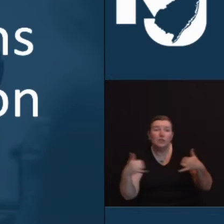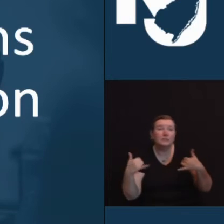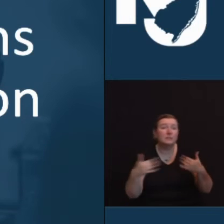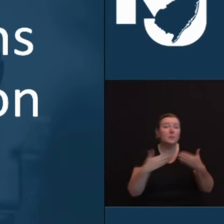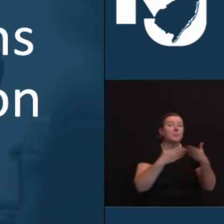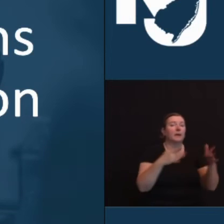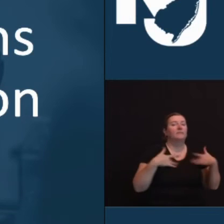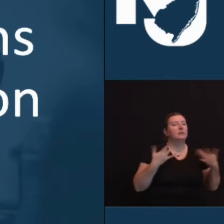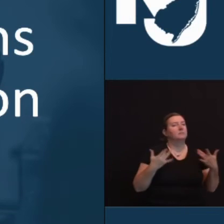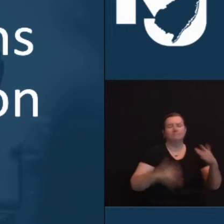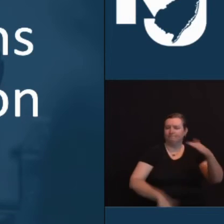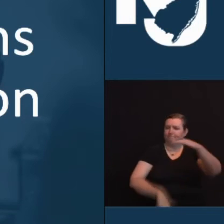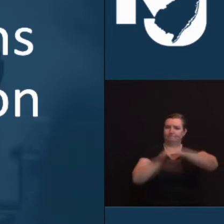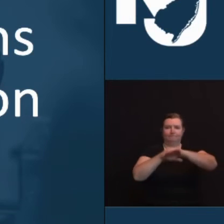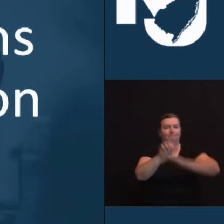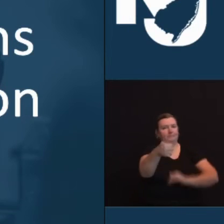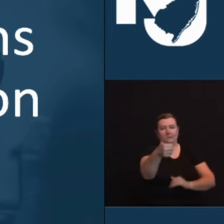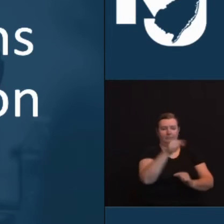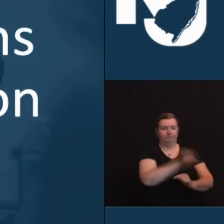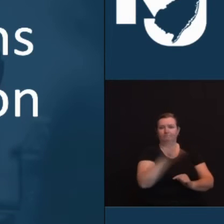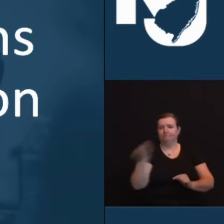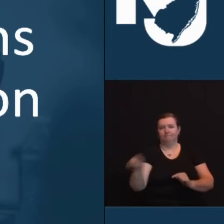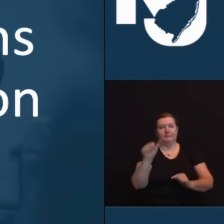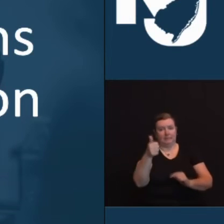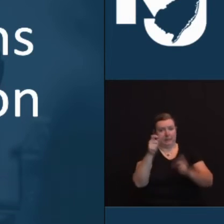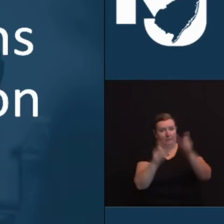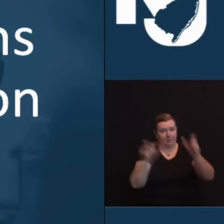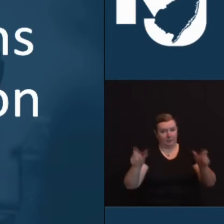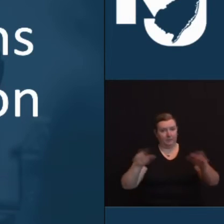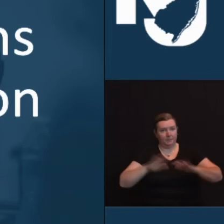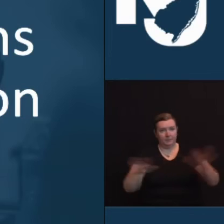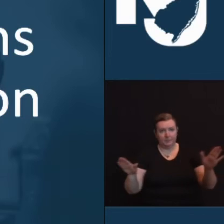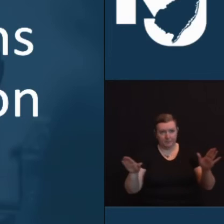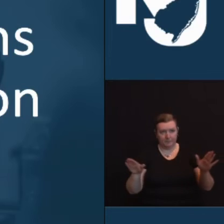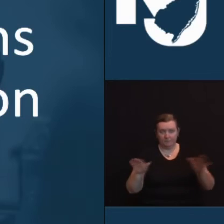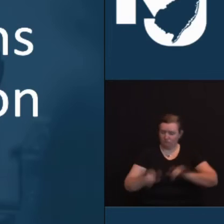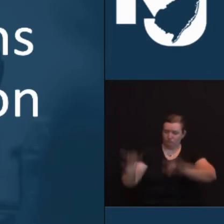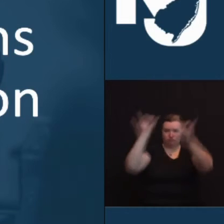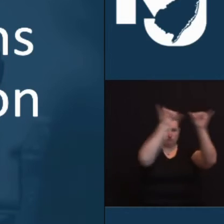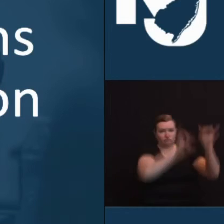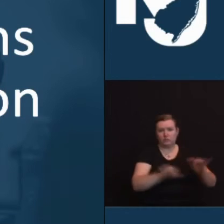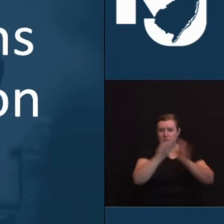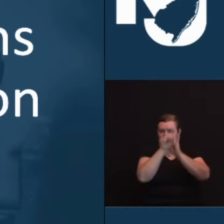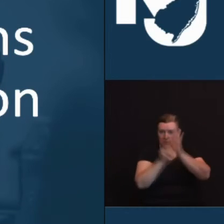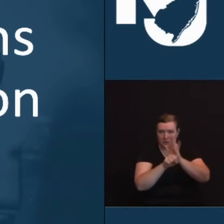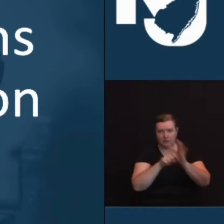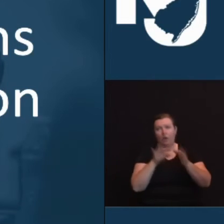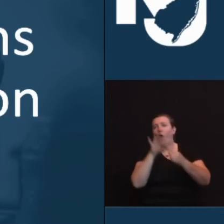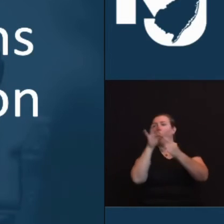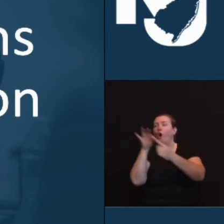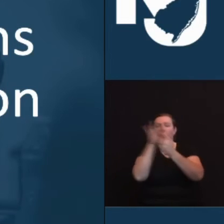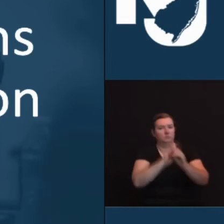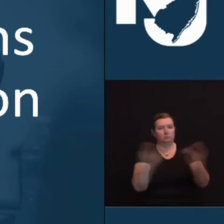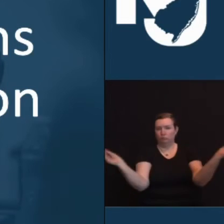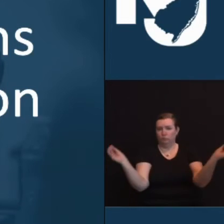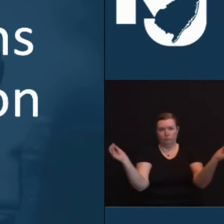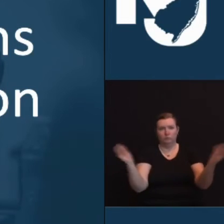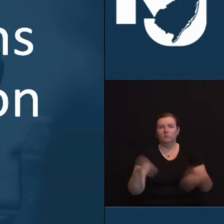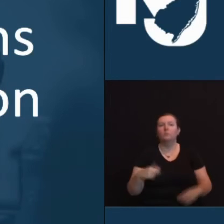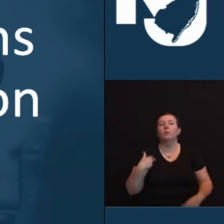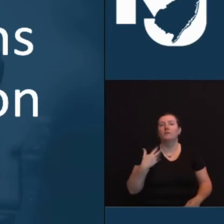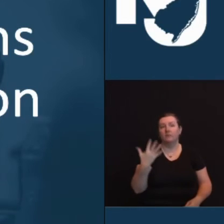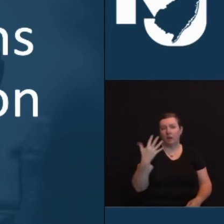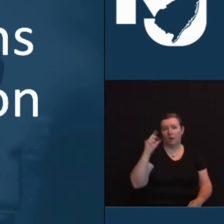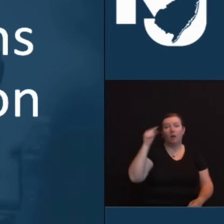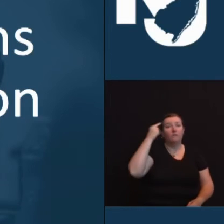will be in line with a growing number of our fellow states throughout the region. We had a really good 5 governors Zoom